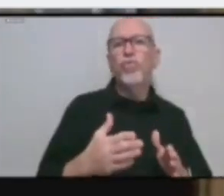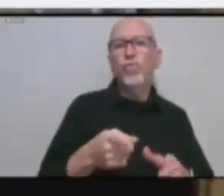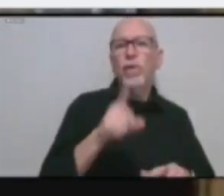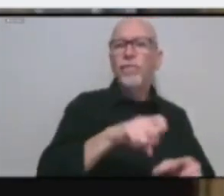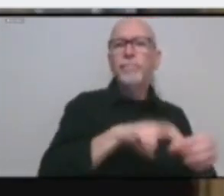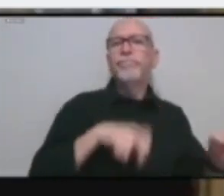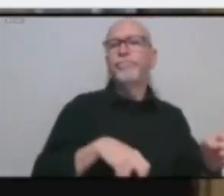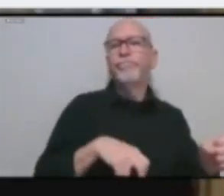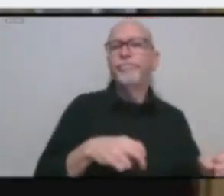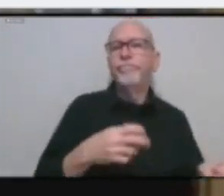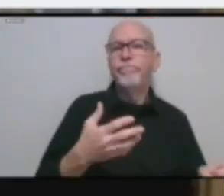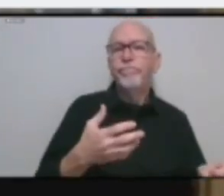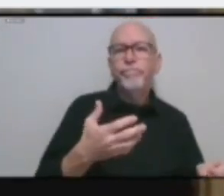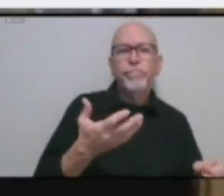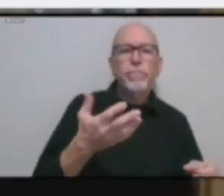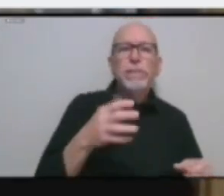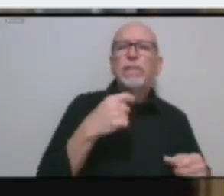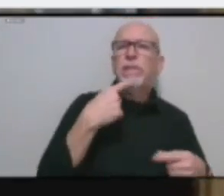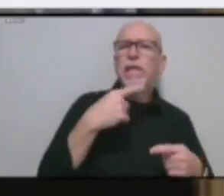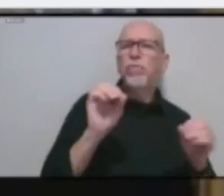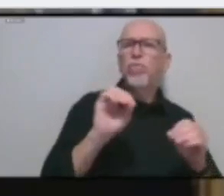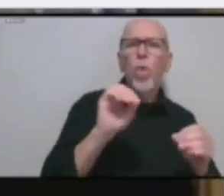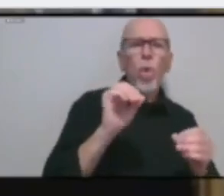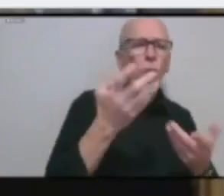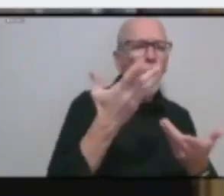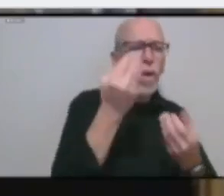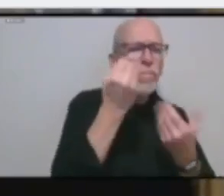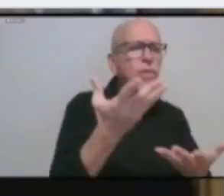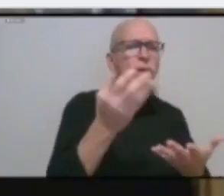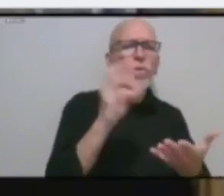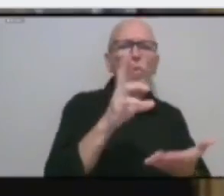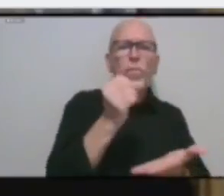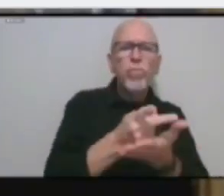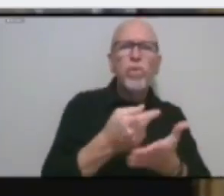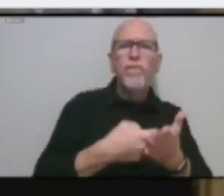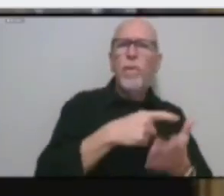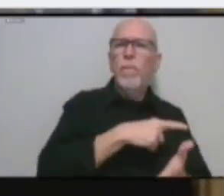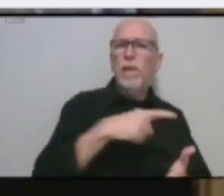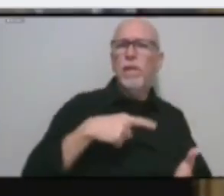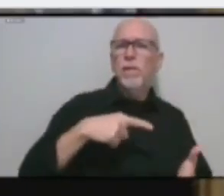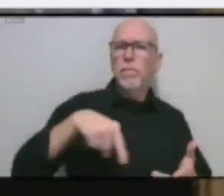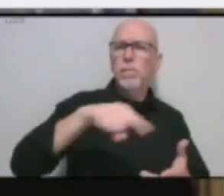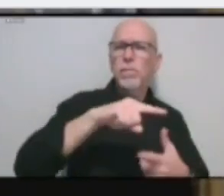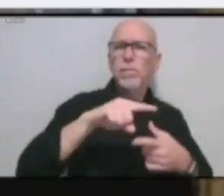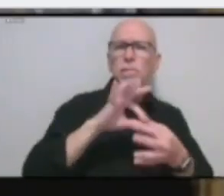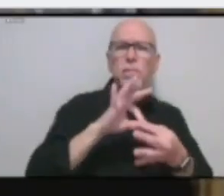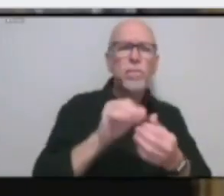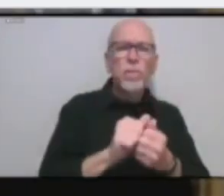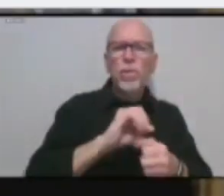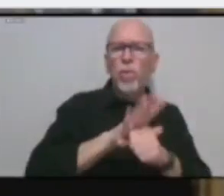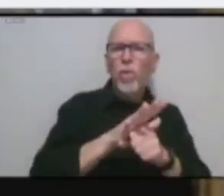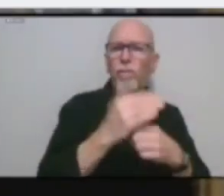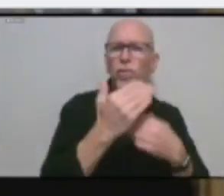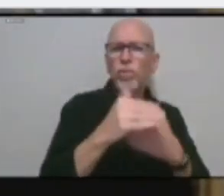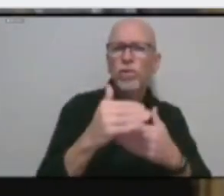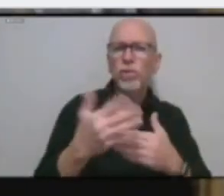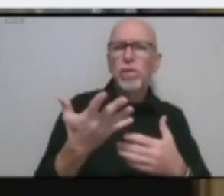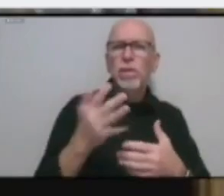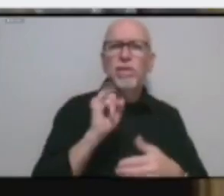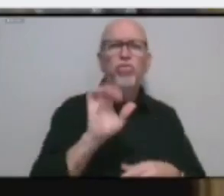she says there was no input or approval from state lawmakers on these COVID restrictions, that they were